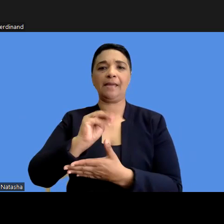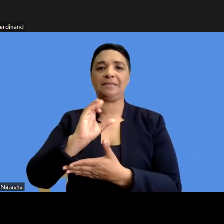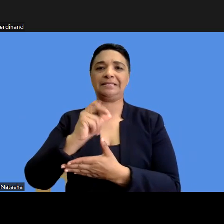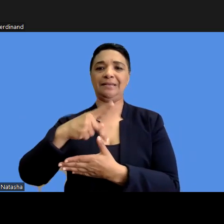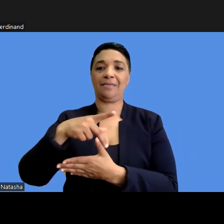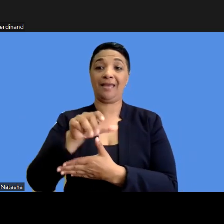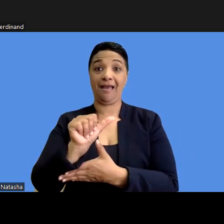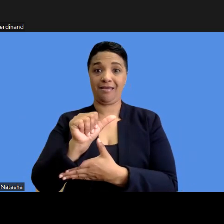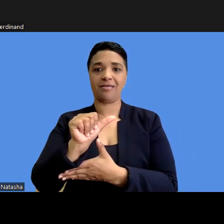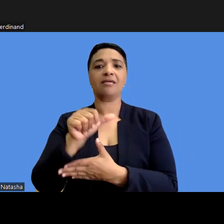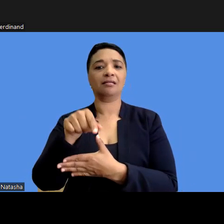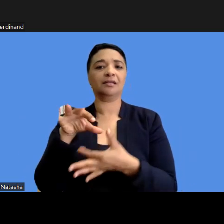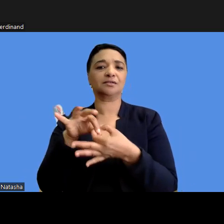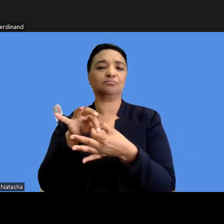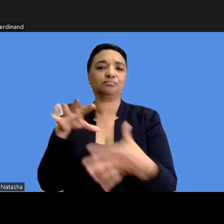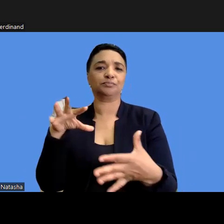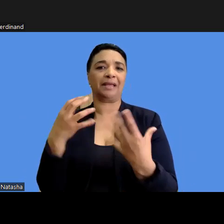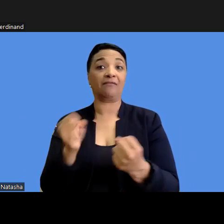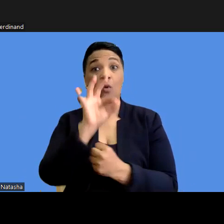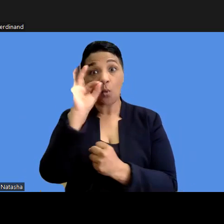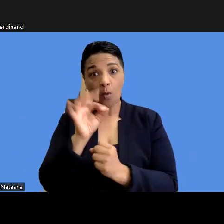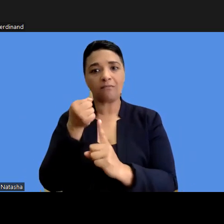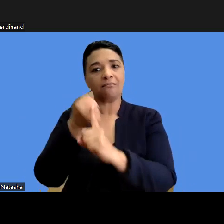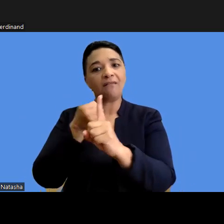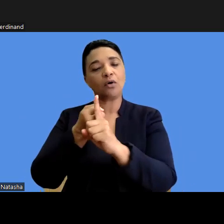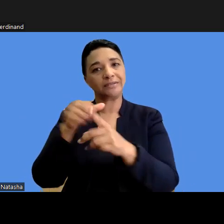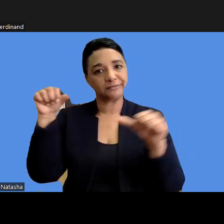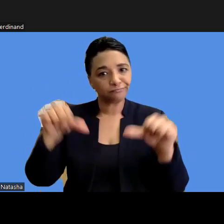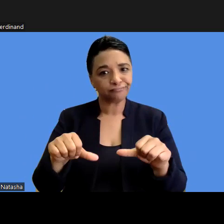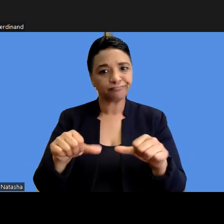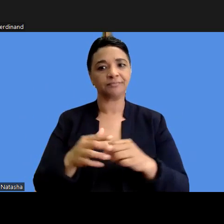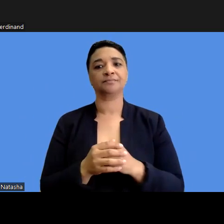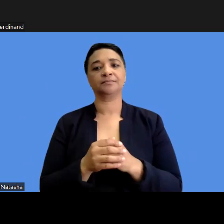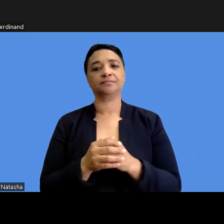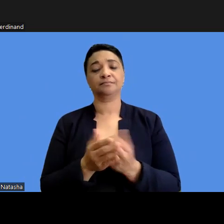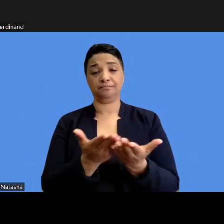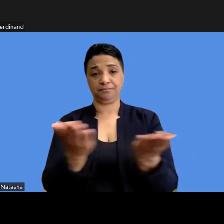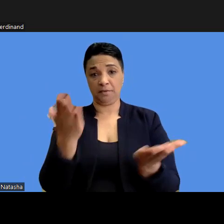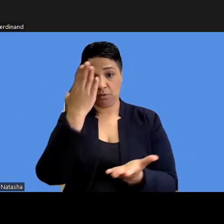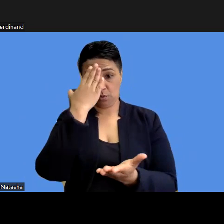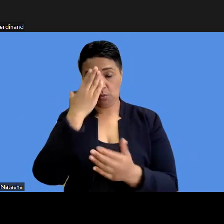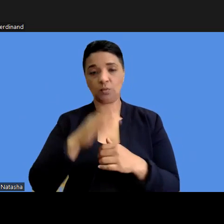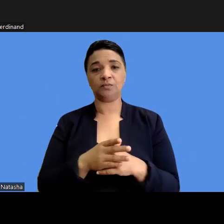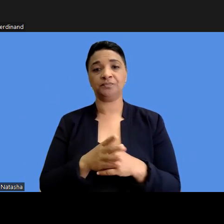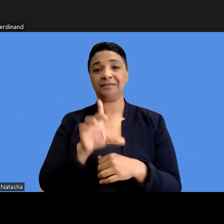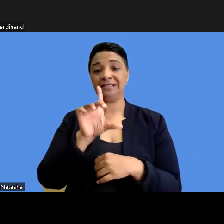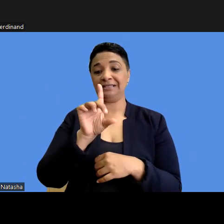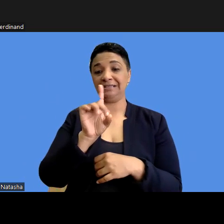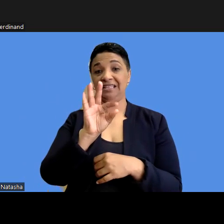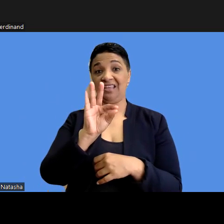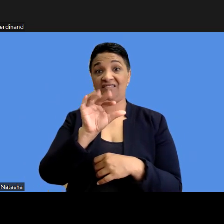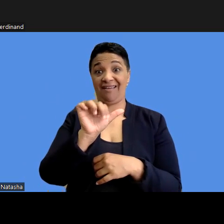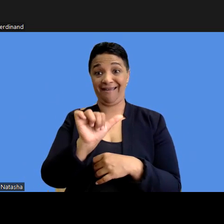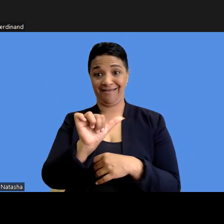as you know, the situation in Afghanistan, all the regulations, law is changing. The